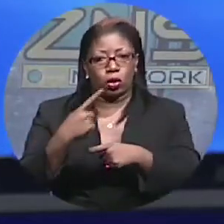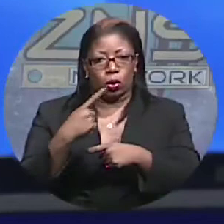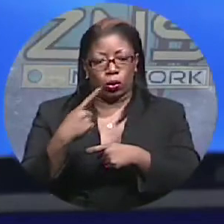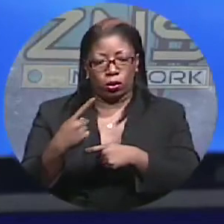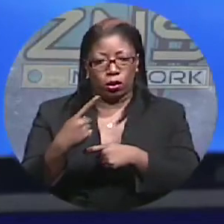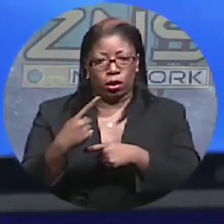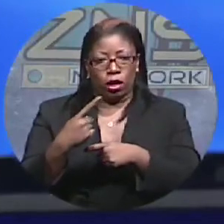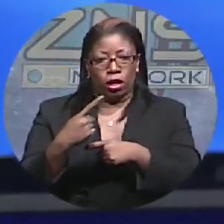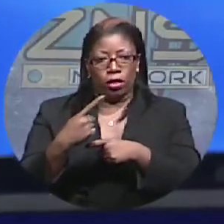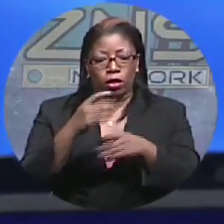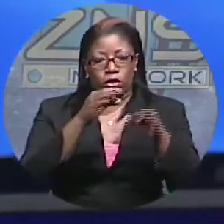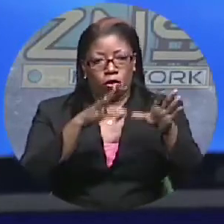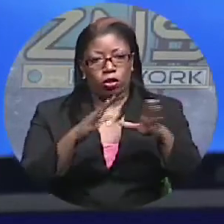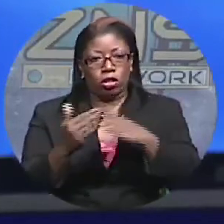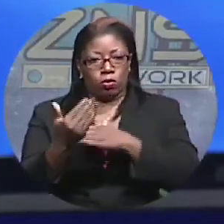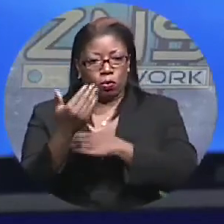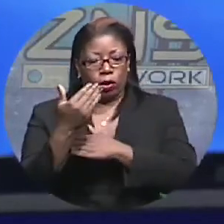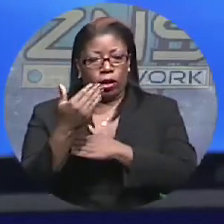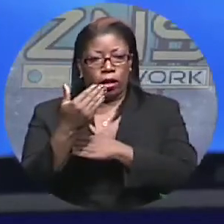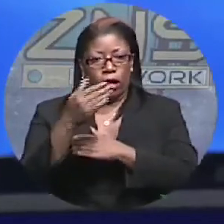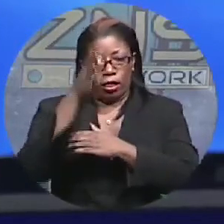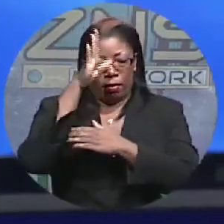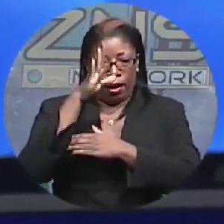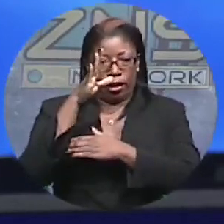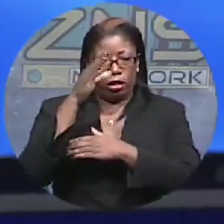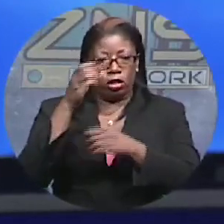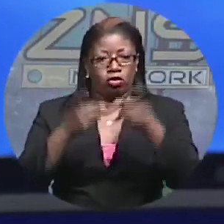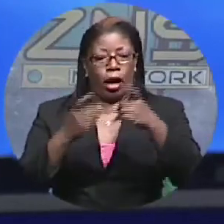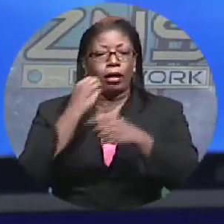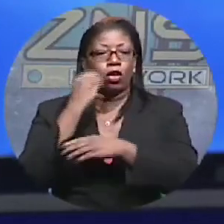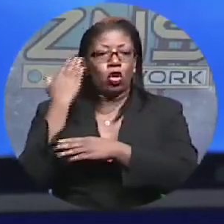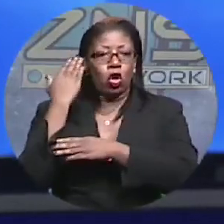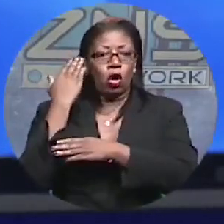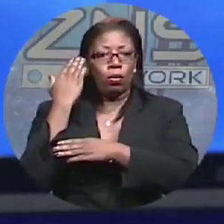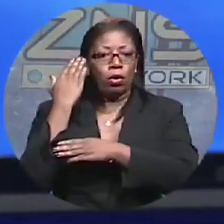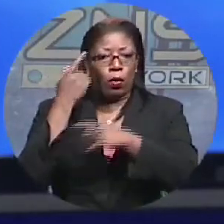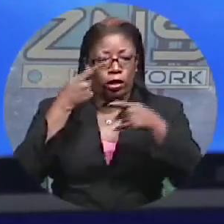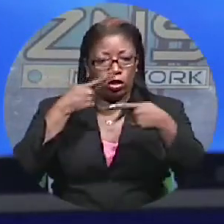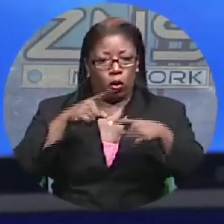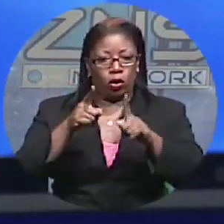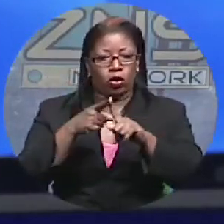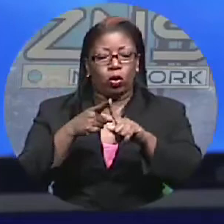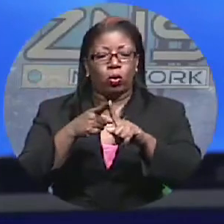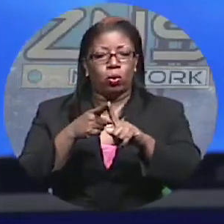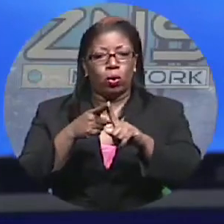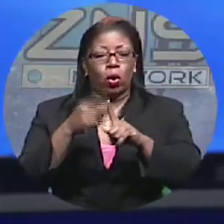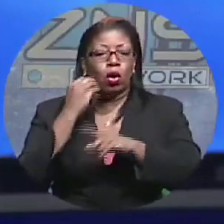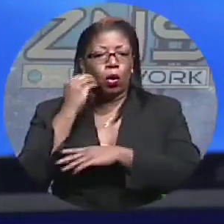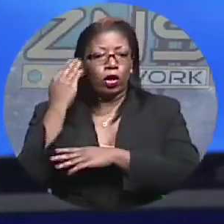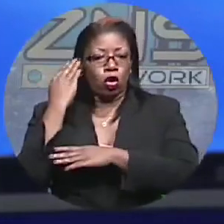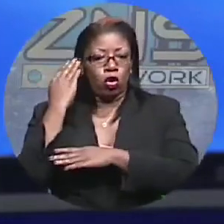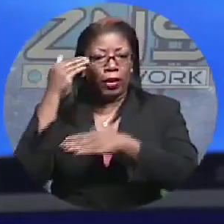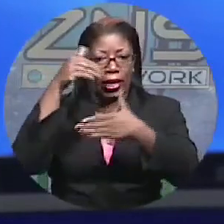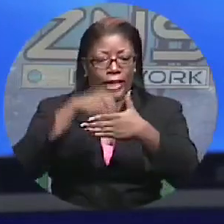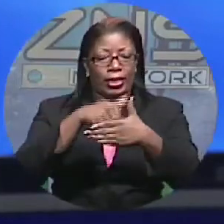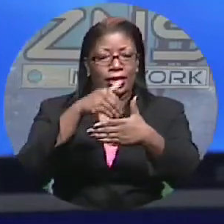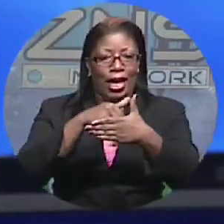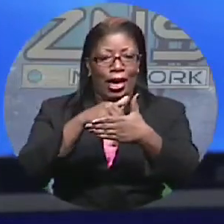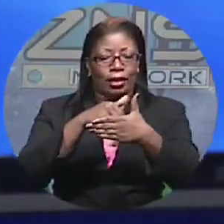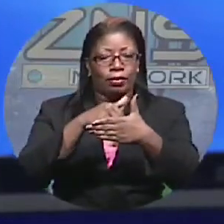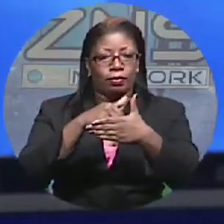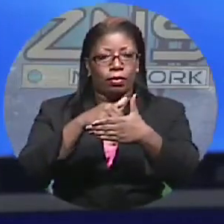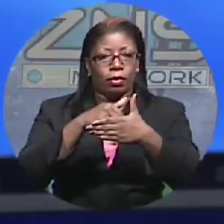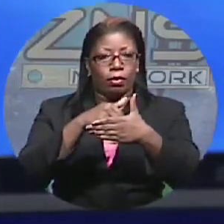his Yamacraw Drive home, parked his car, and as he attempted to go inside, a gunman robbed him and shot him to the head.